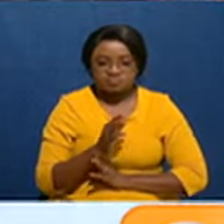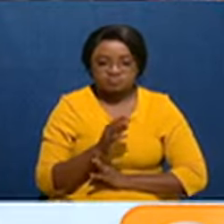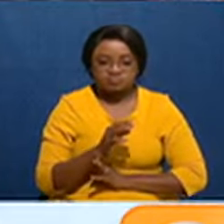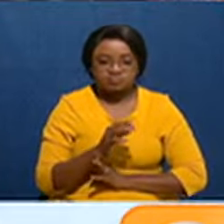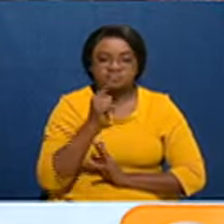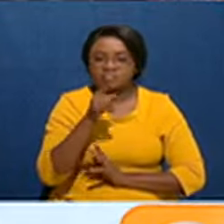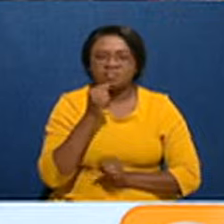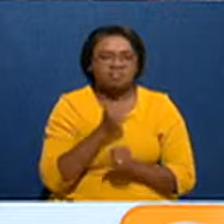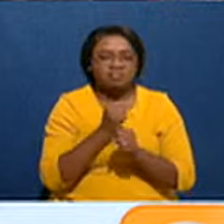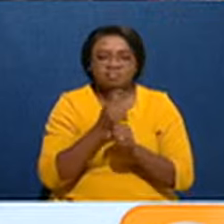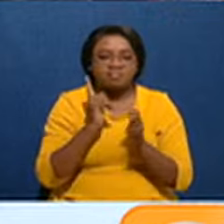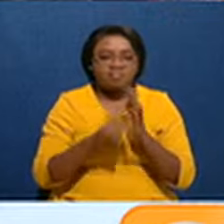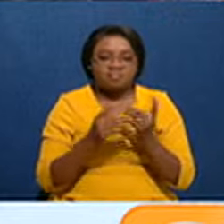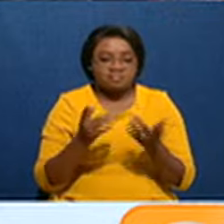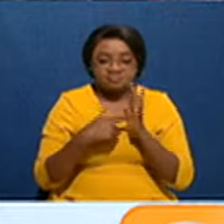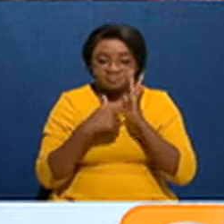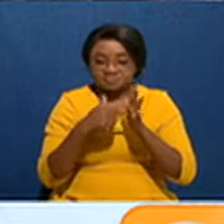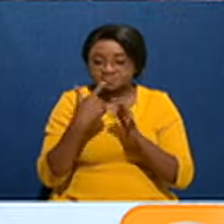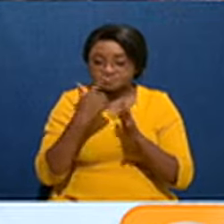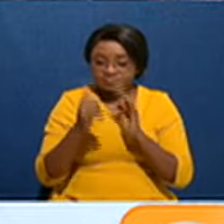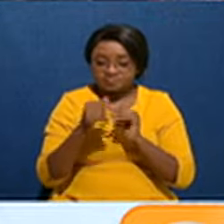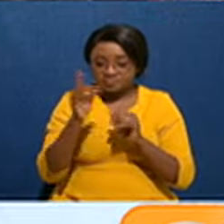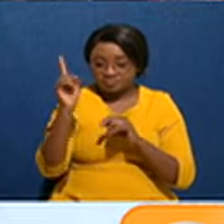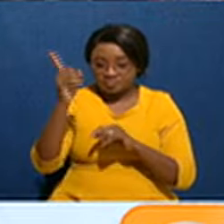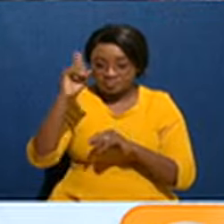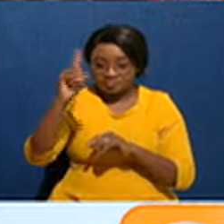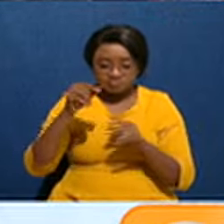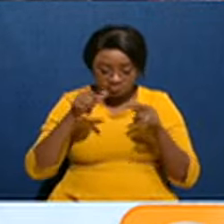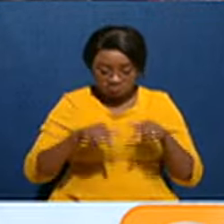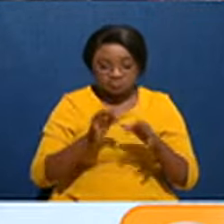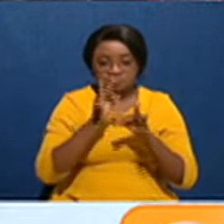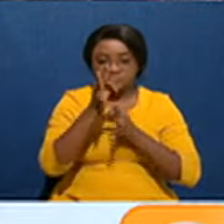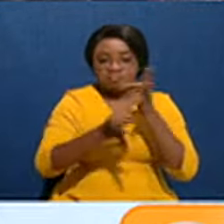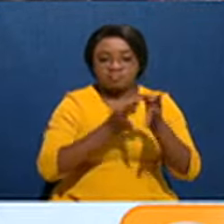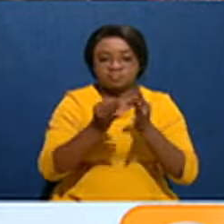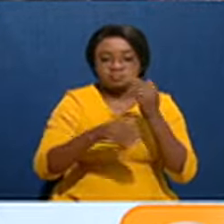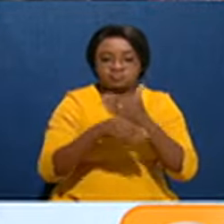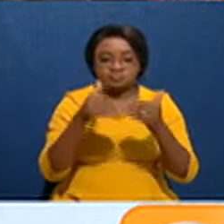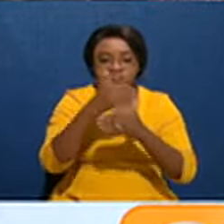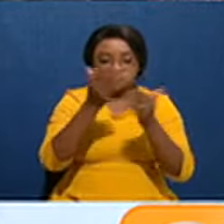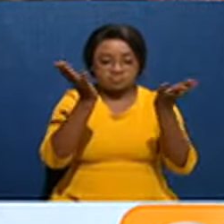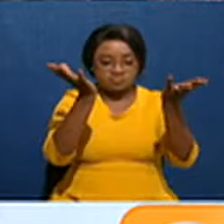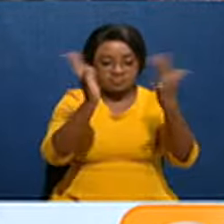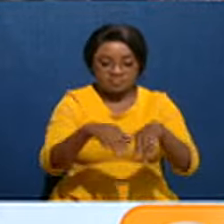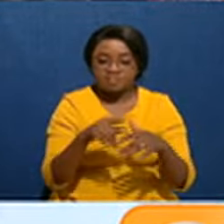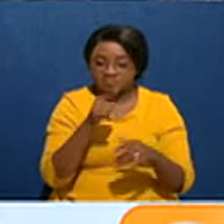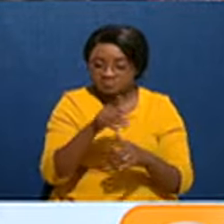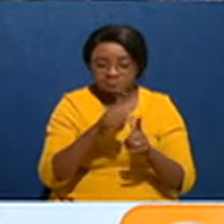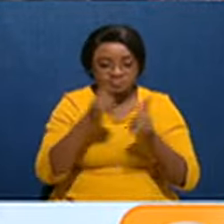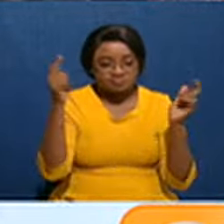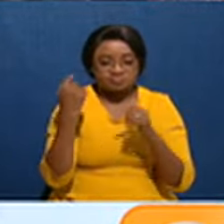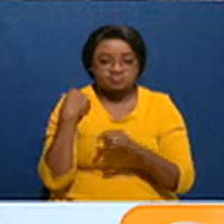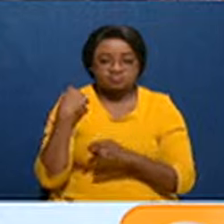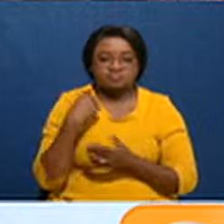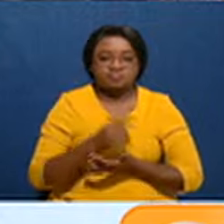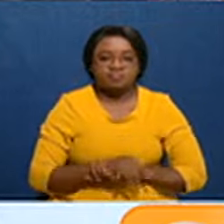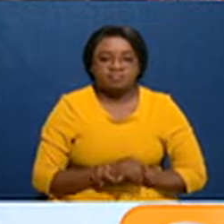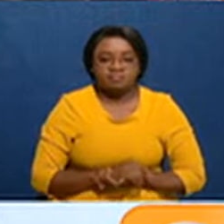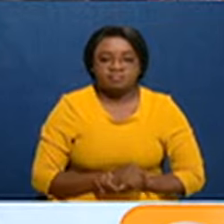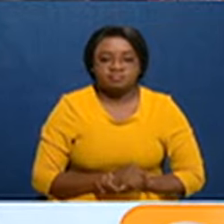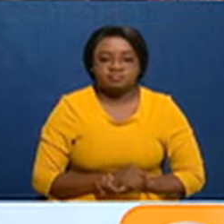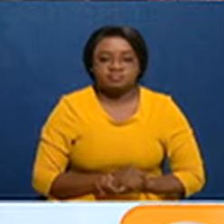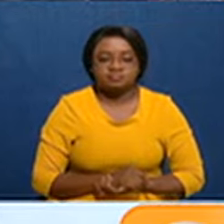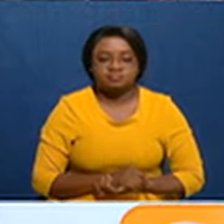it, because you talk about Nairobi and the number is 33 buildings that have collapsed. That's a lot. That's a huge number. Okay, thank